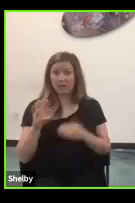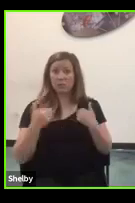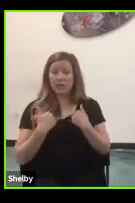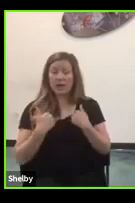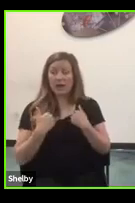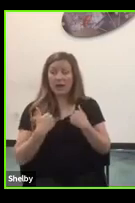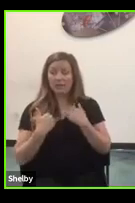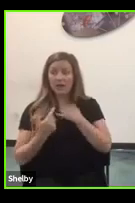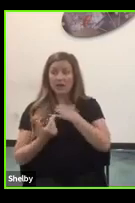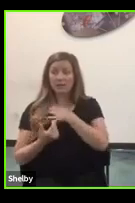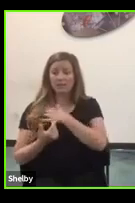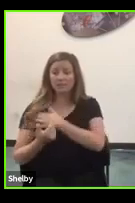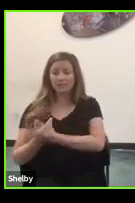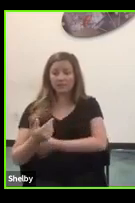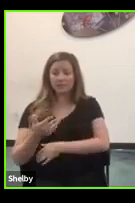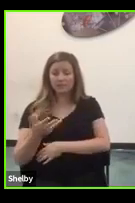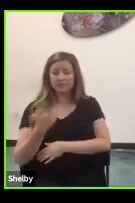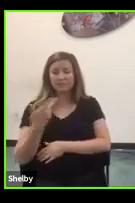have a